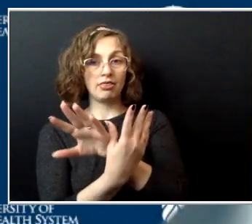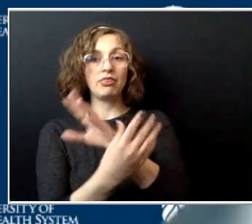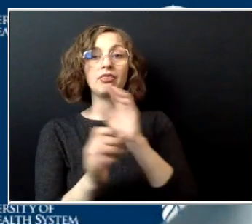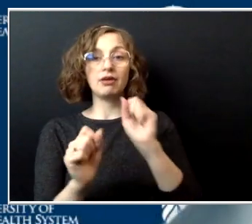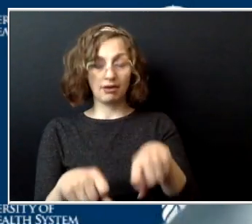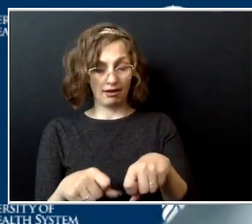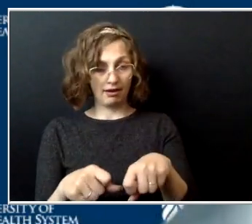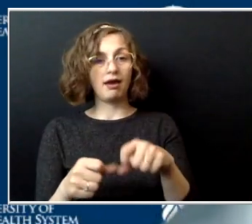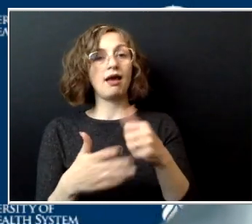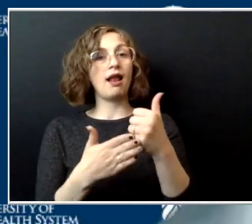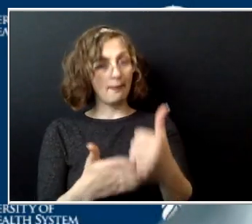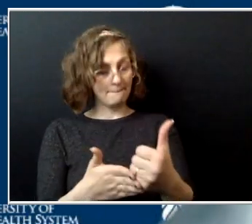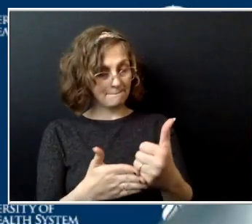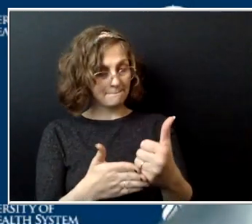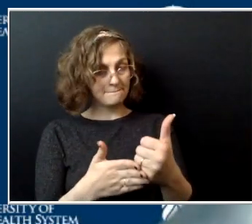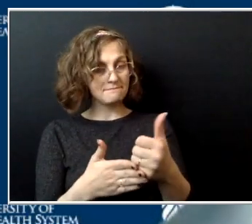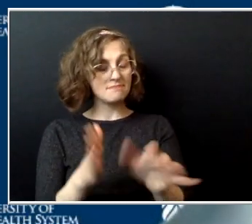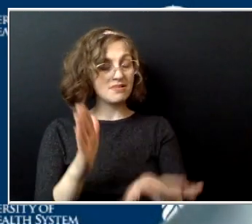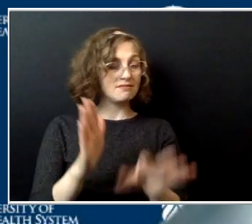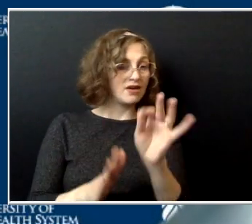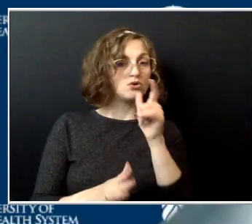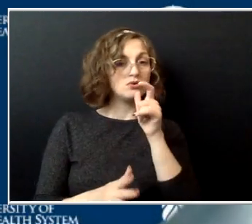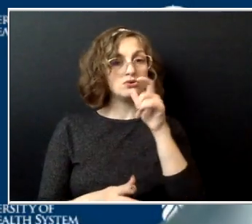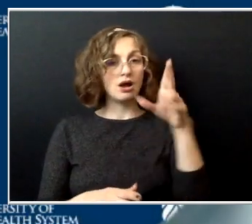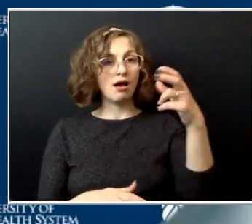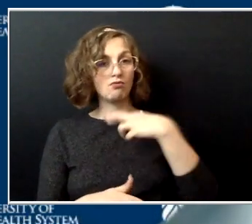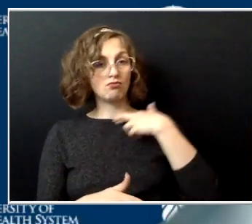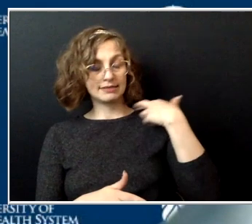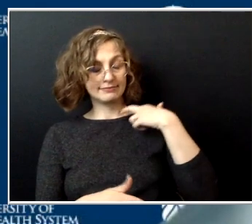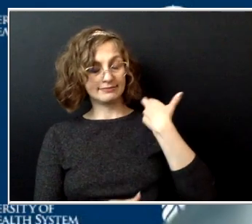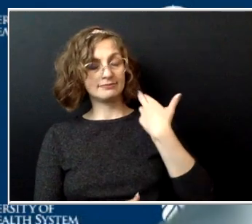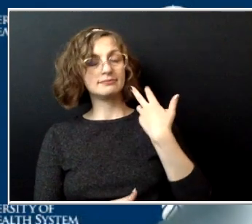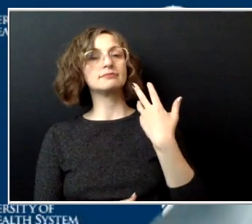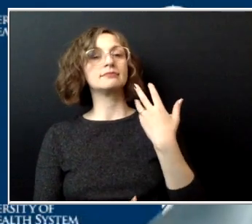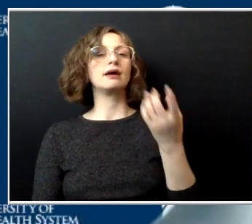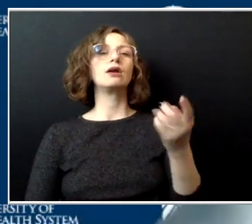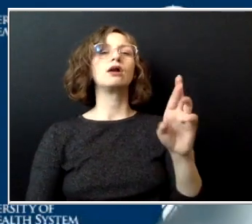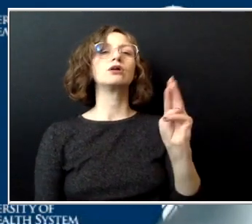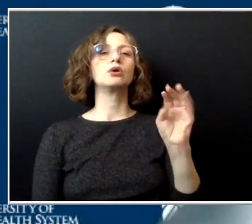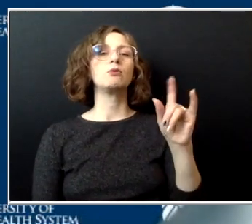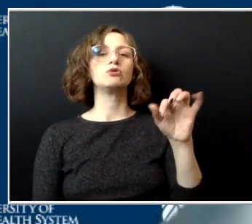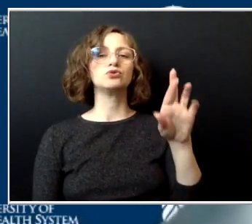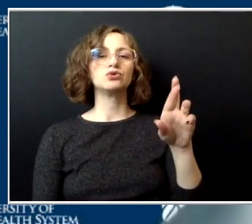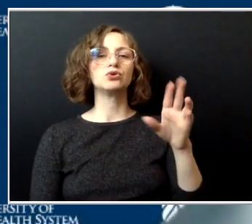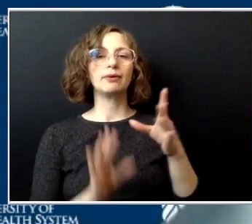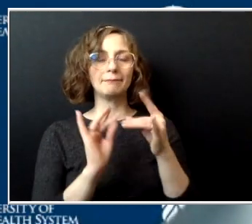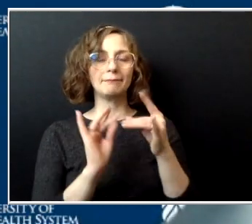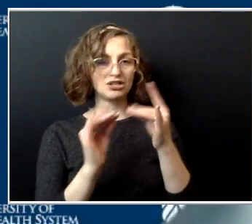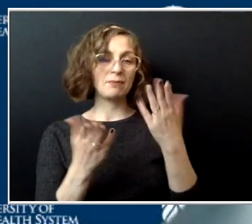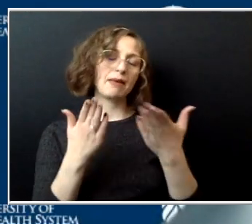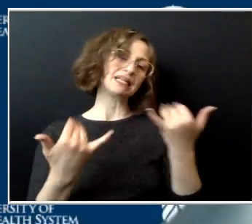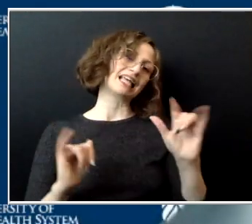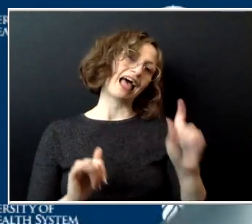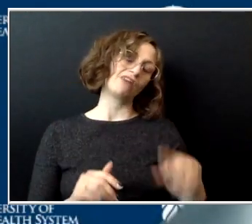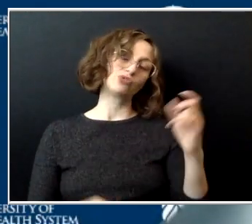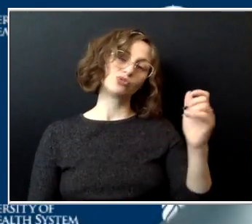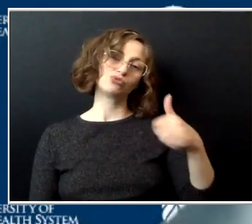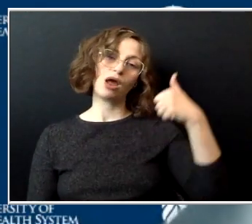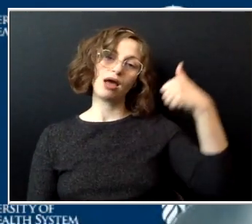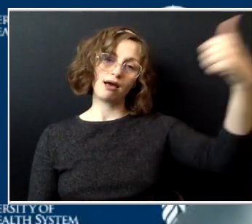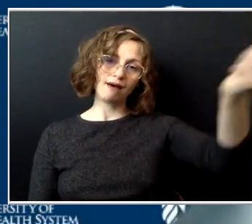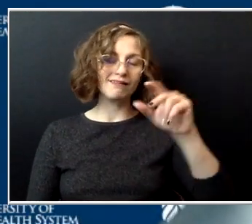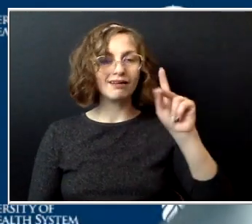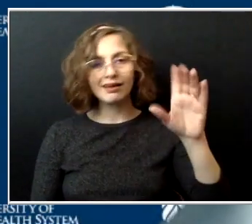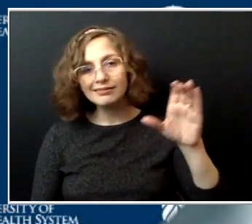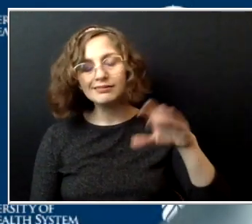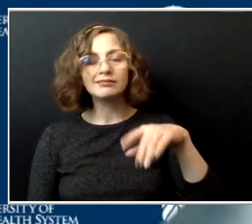risk. And as Dr. Mosier was talking about, they may still have to travel occasionally to Kansas City,